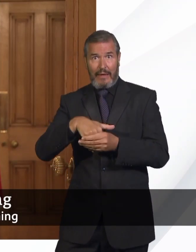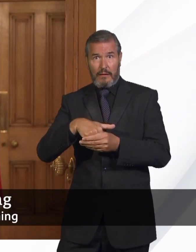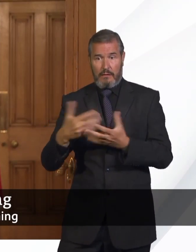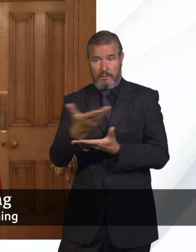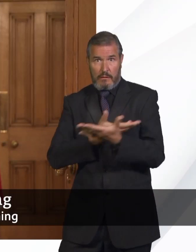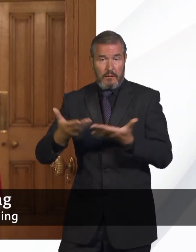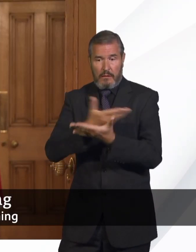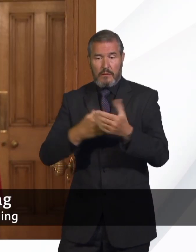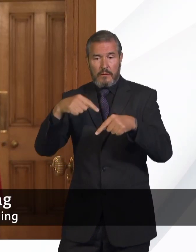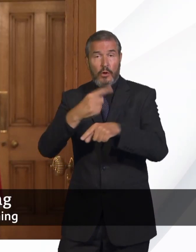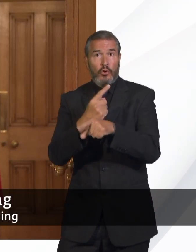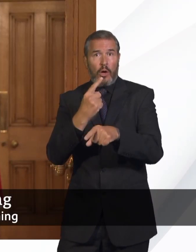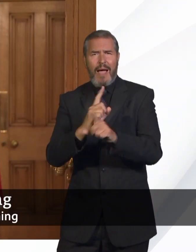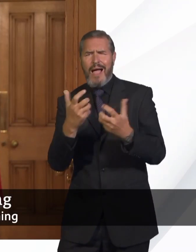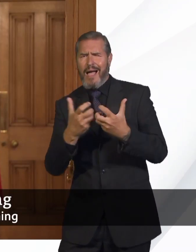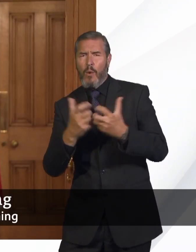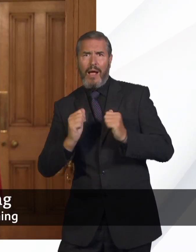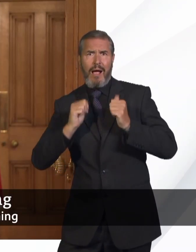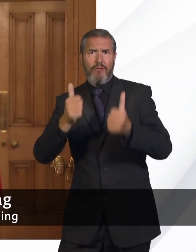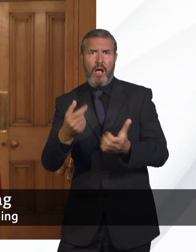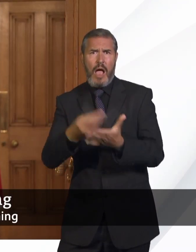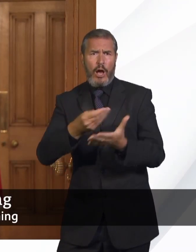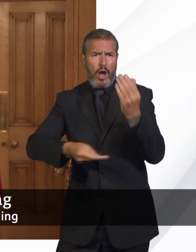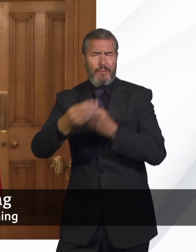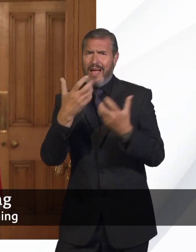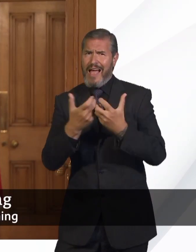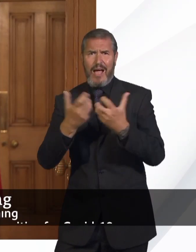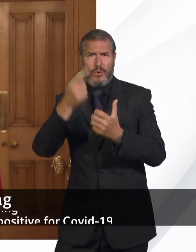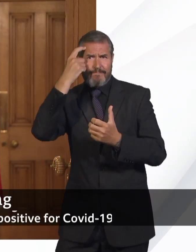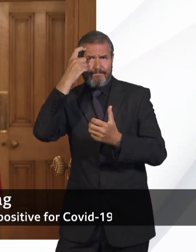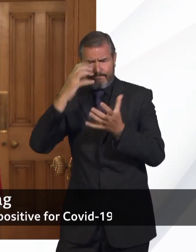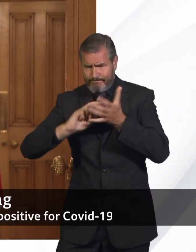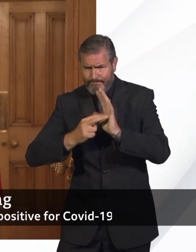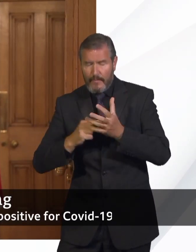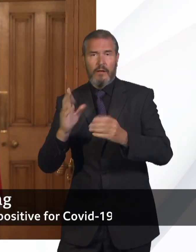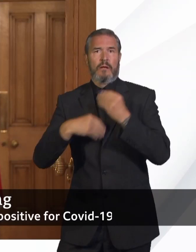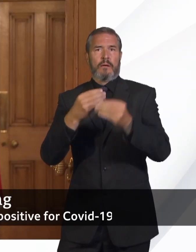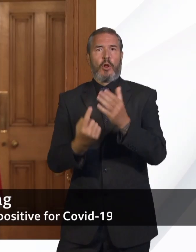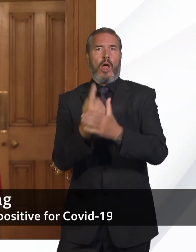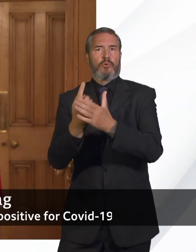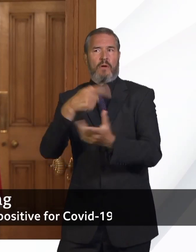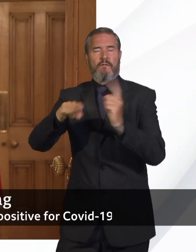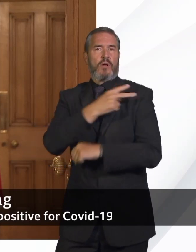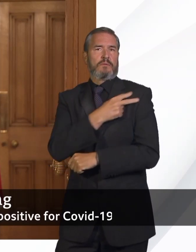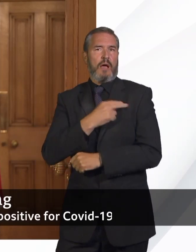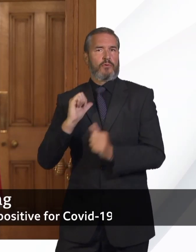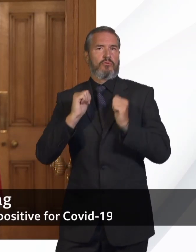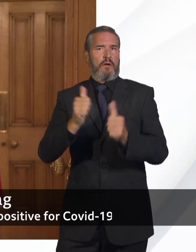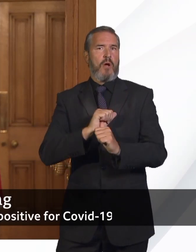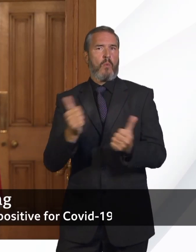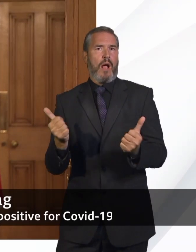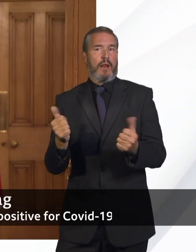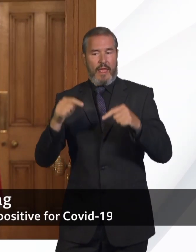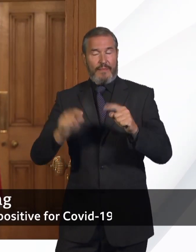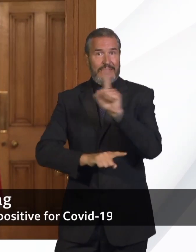consider measures to support economic recovery and ensure we have the right skills and opportunities in place for our workforce. These